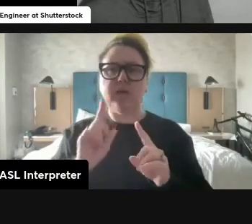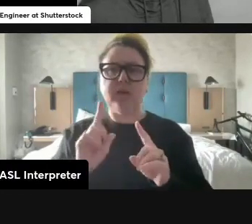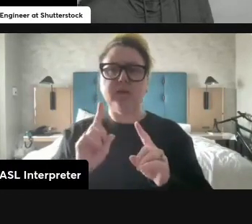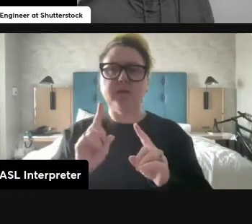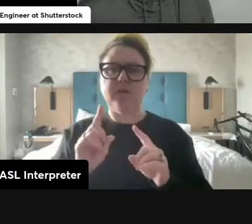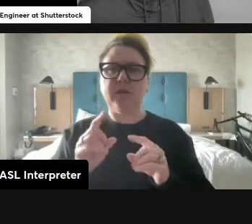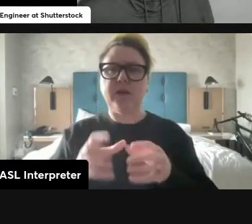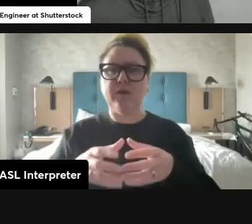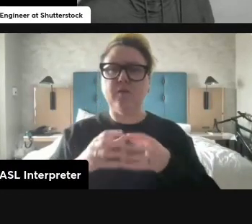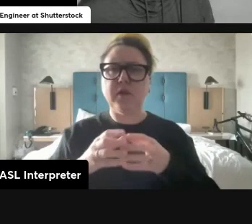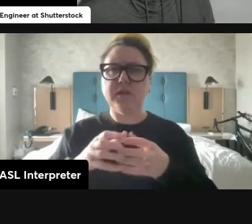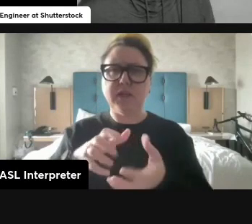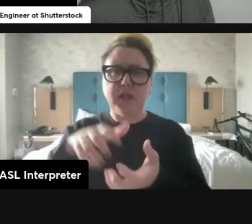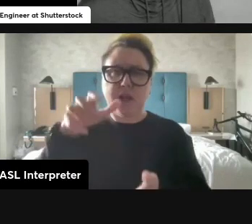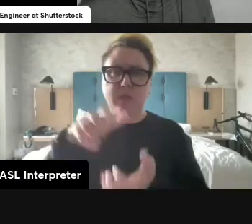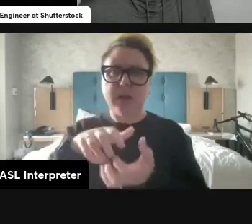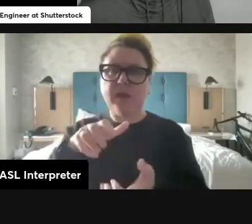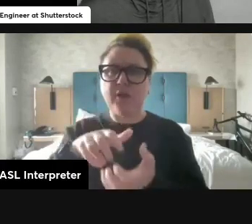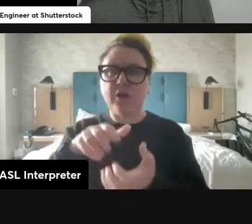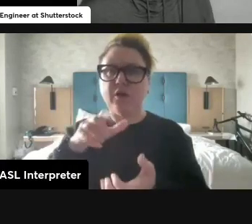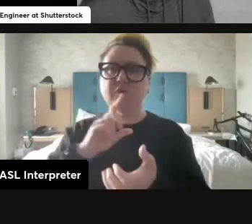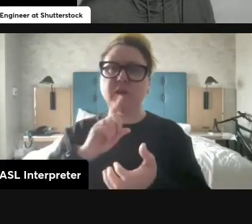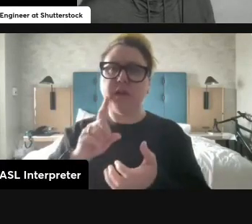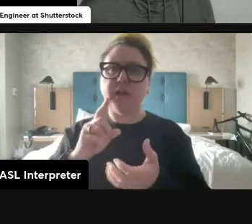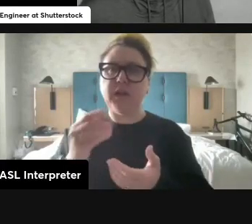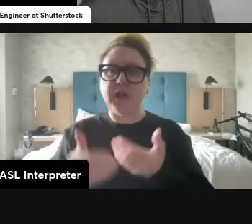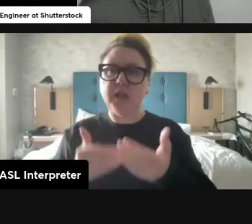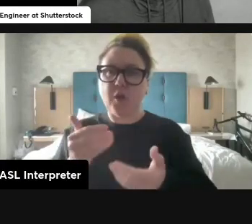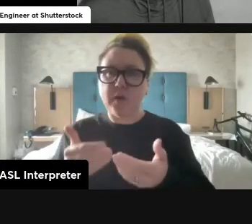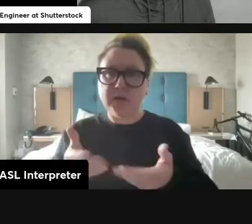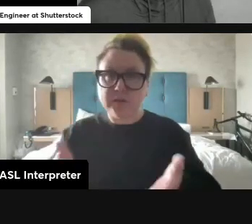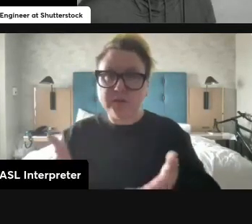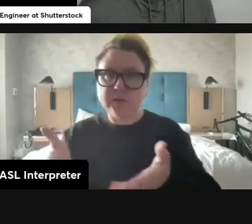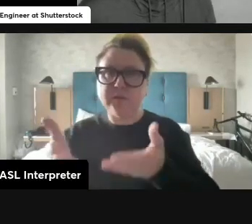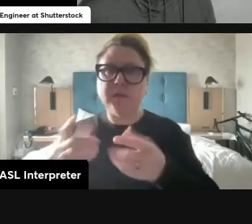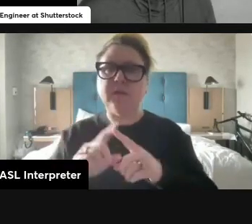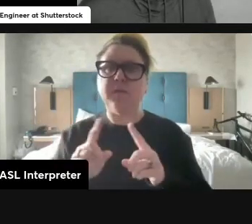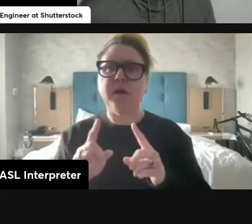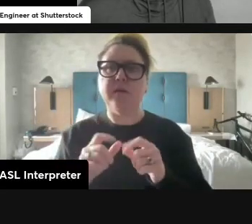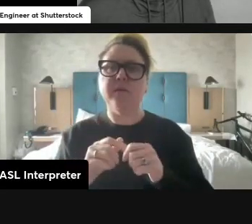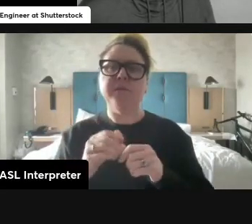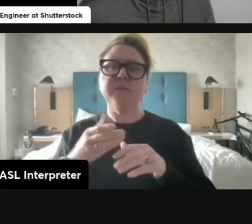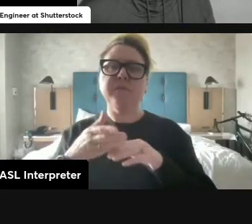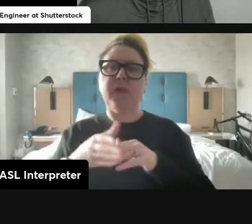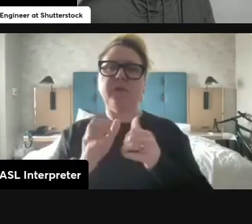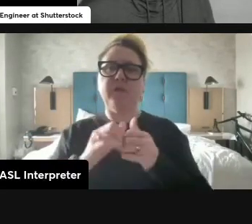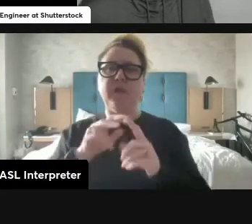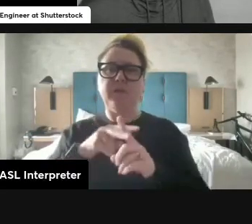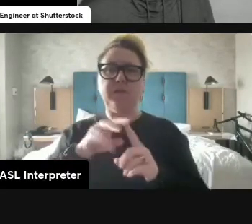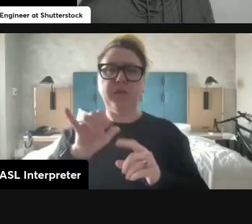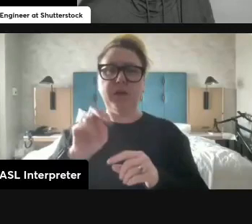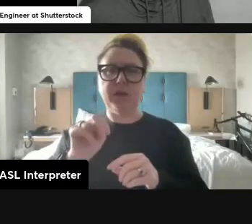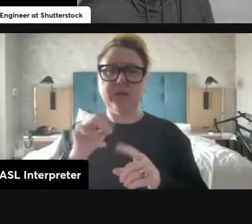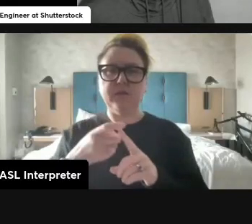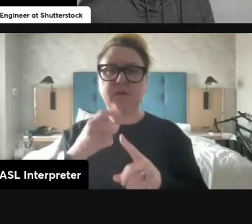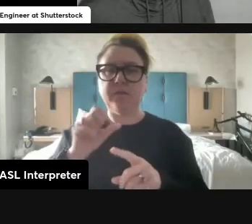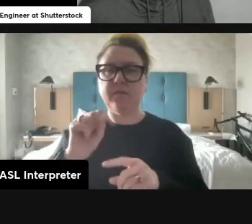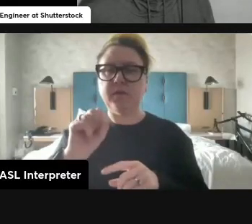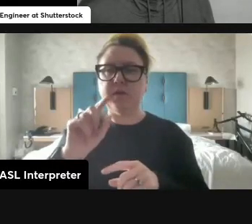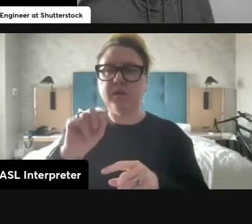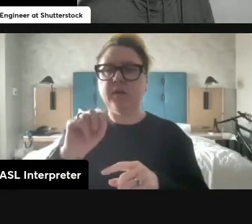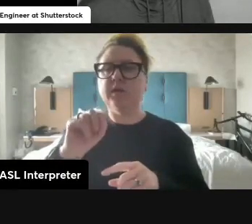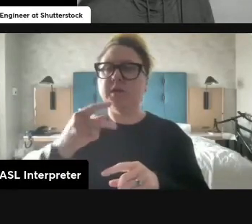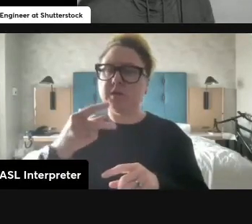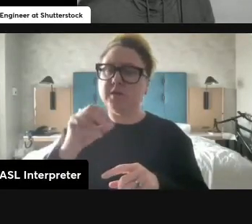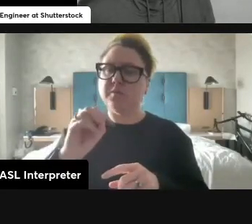alligator, getting that thing to go. And so, but with the plugins from Spotify, with the support